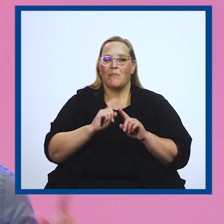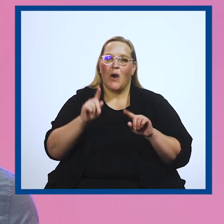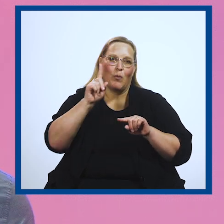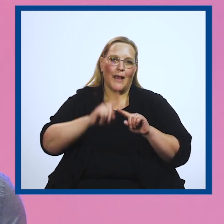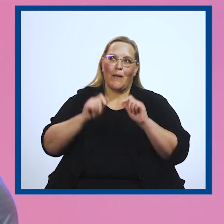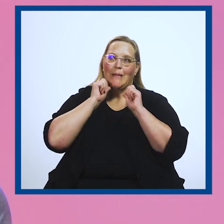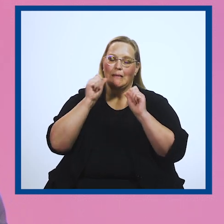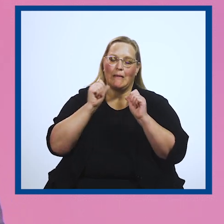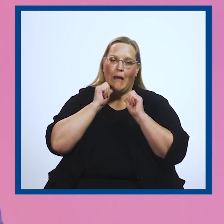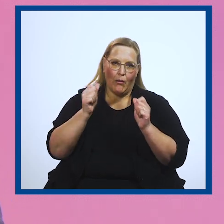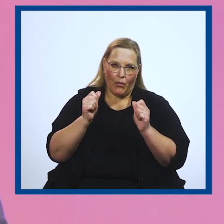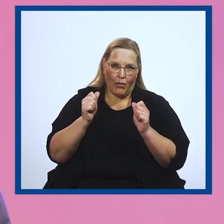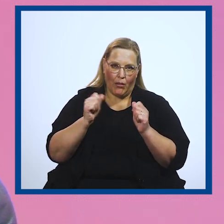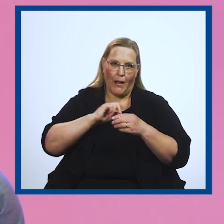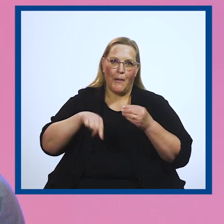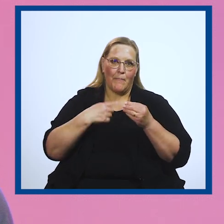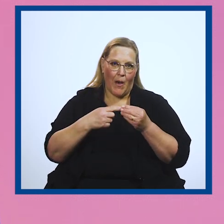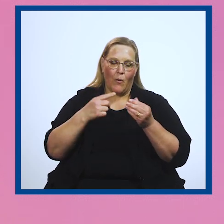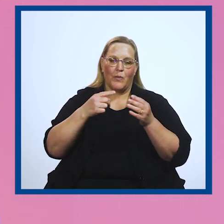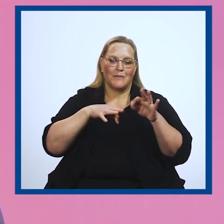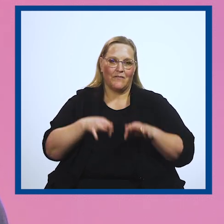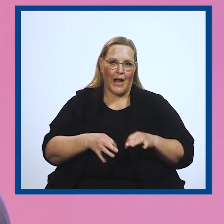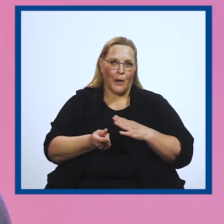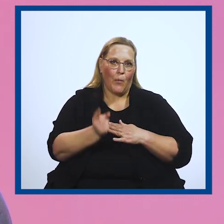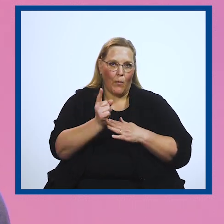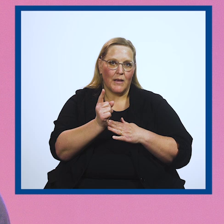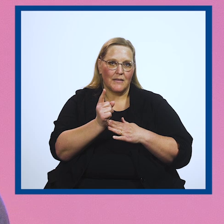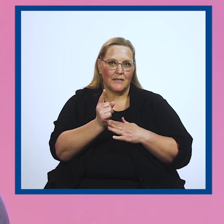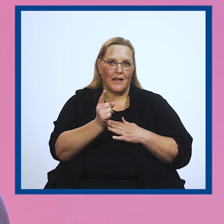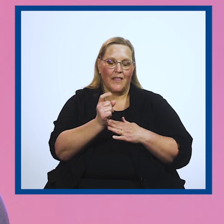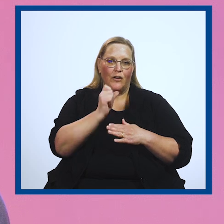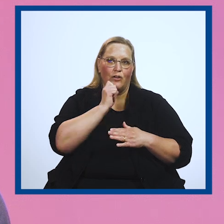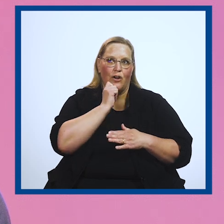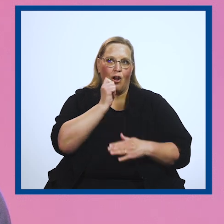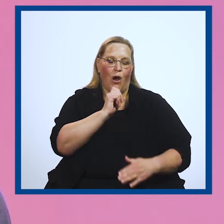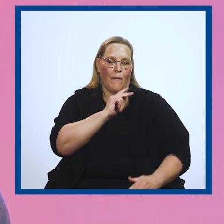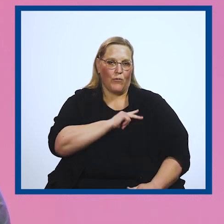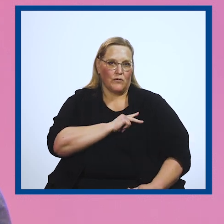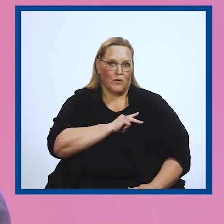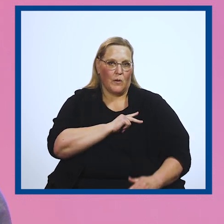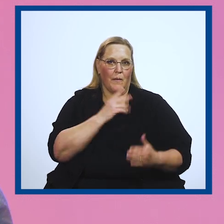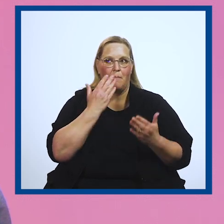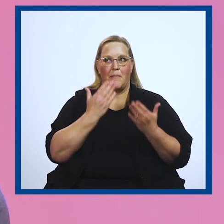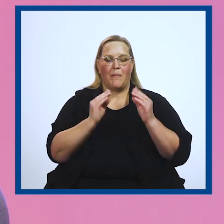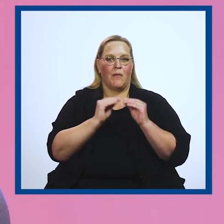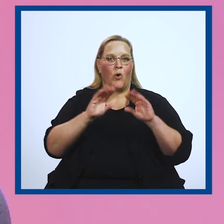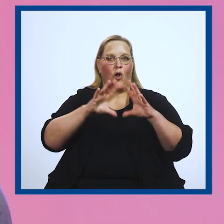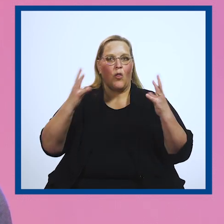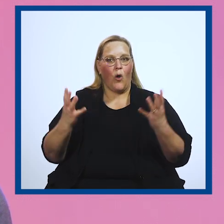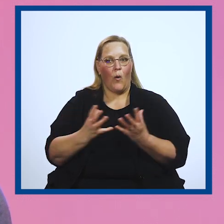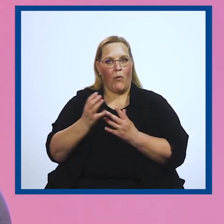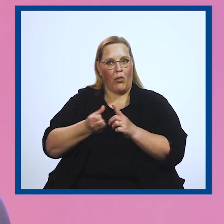be in denial about those defining moments that are less than personal. They're even global. Those